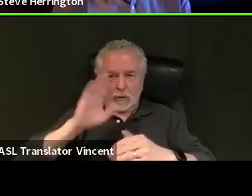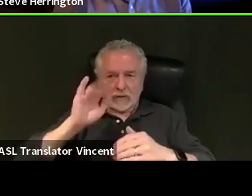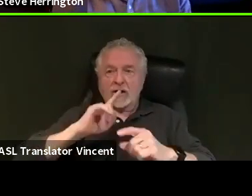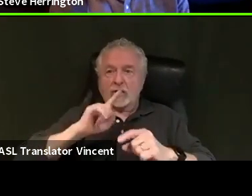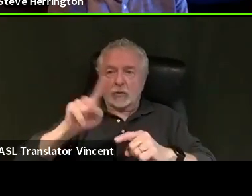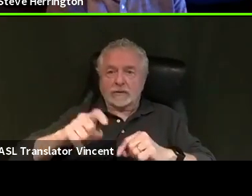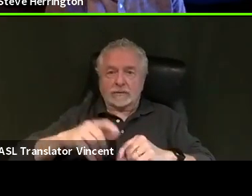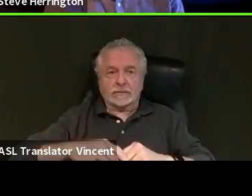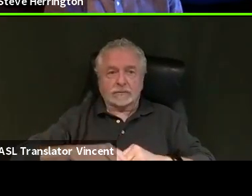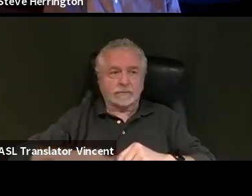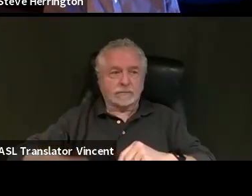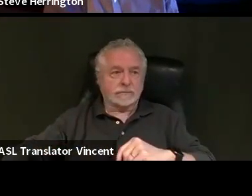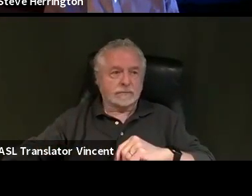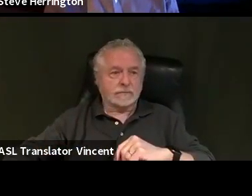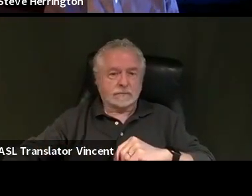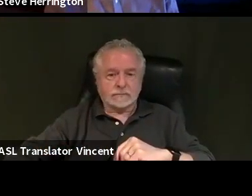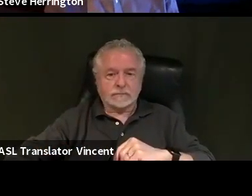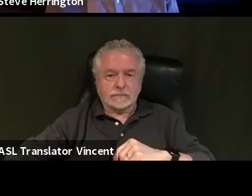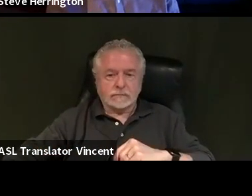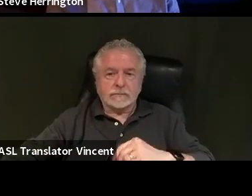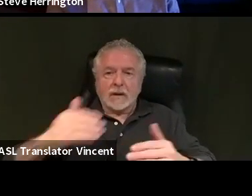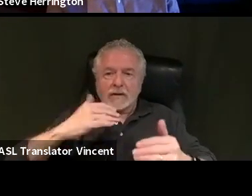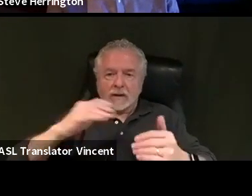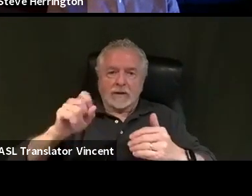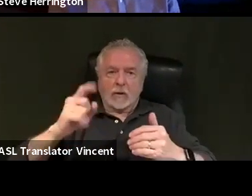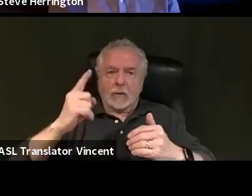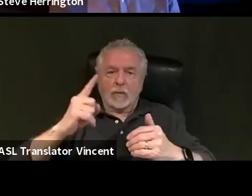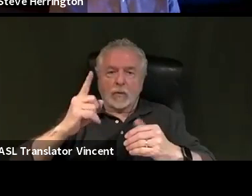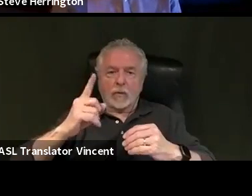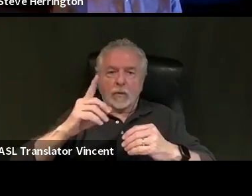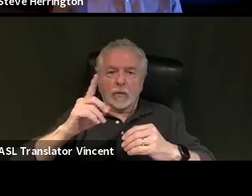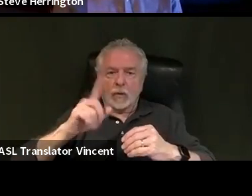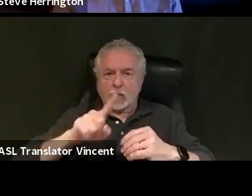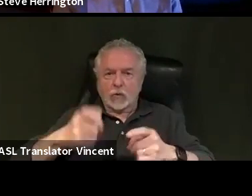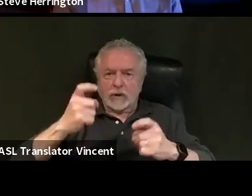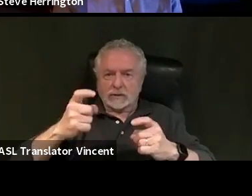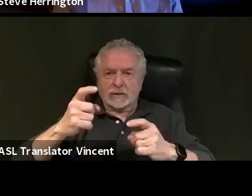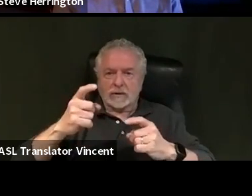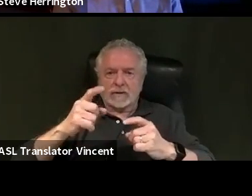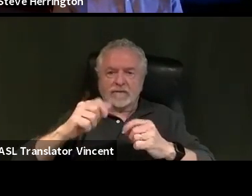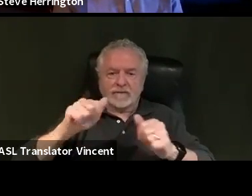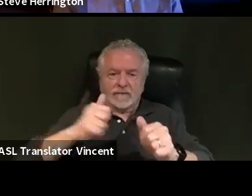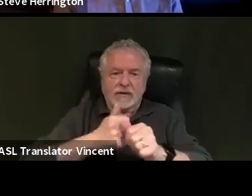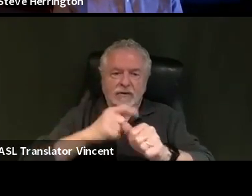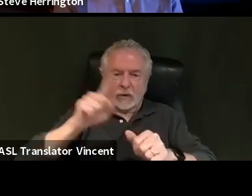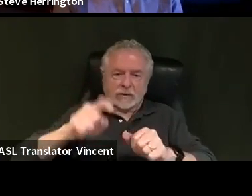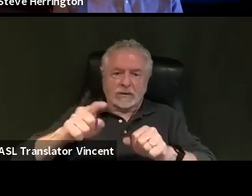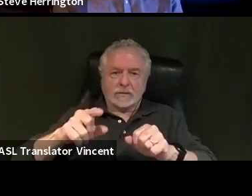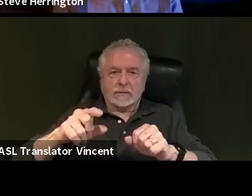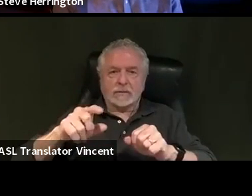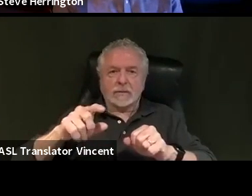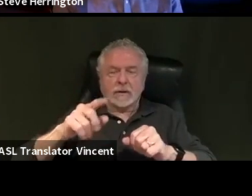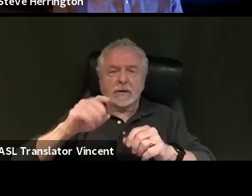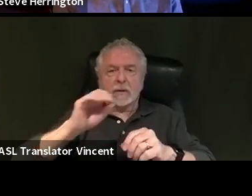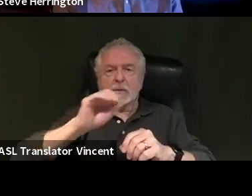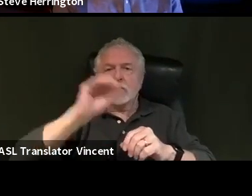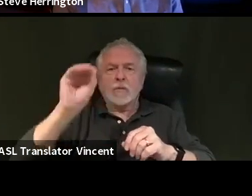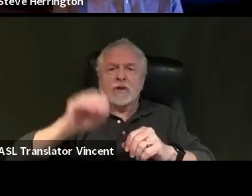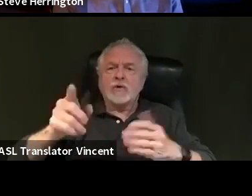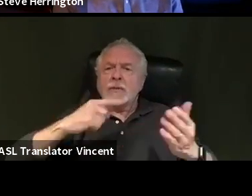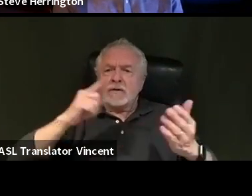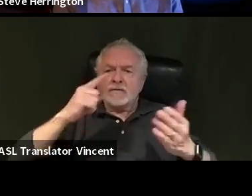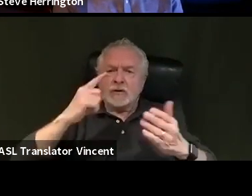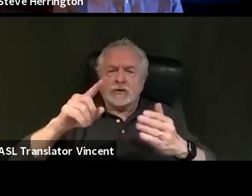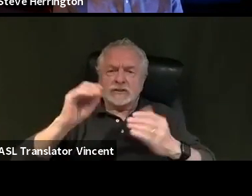answers your question, Phil. Yeah, it does. Thank you. If I could ask one quick follow-up question, the percentage that you mentioned